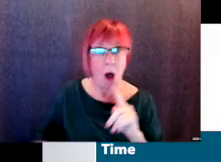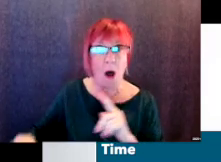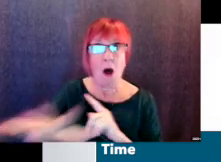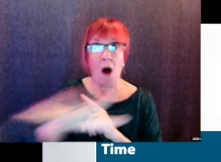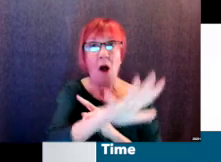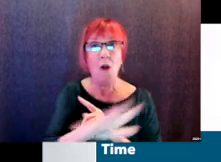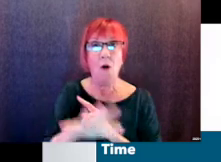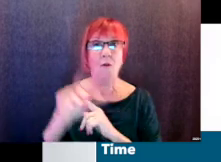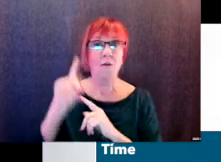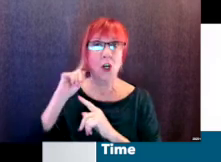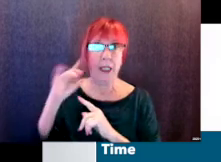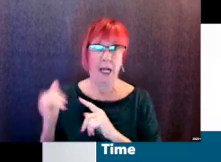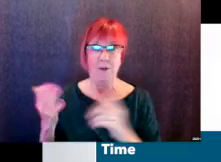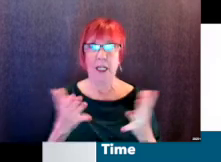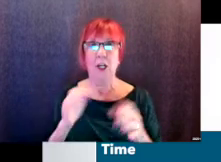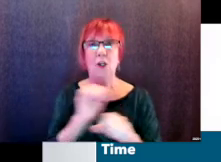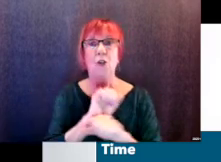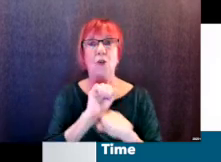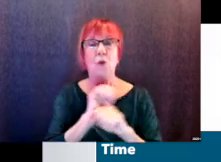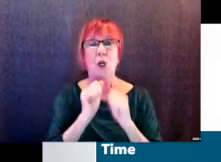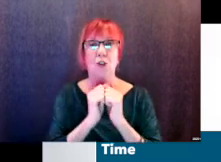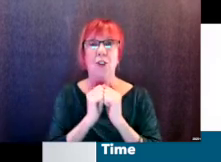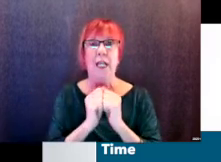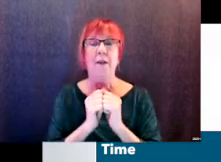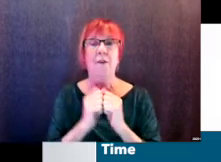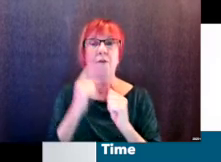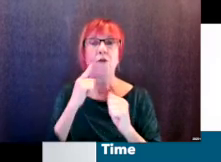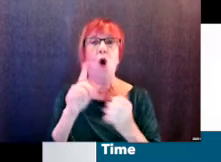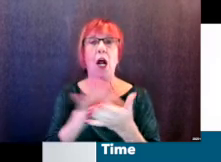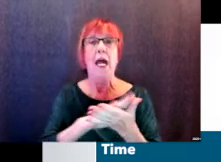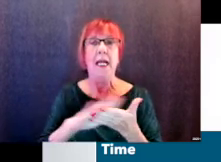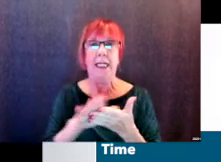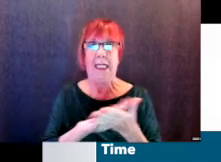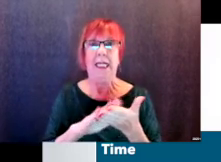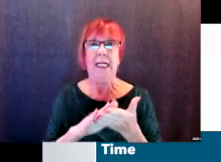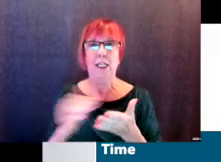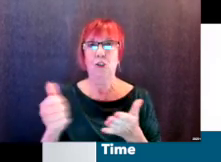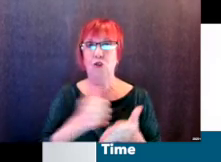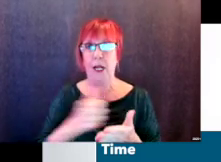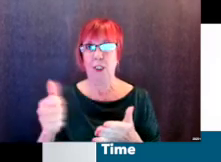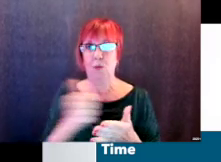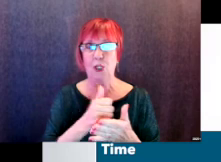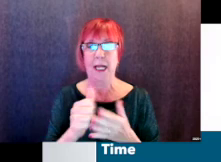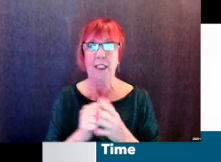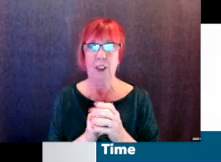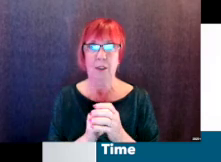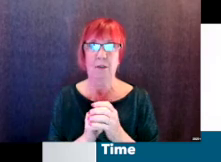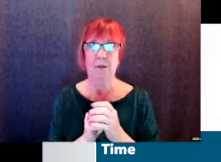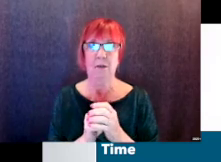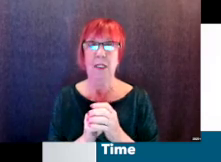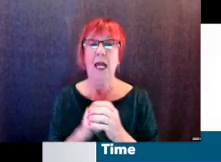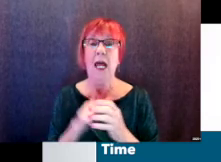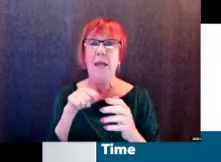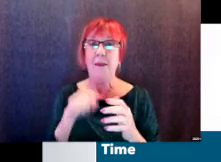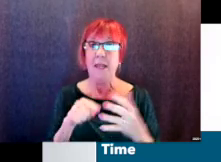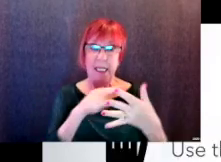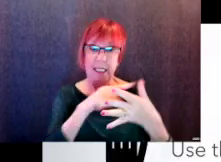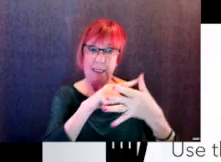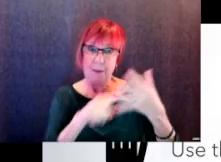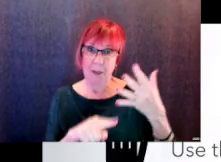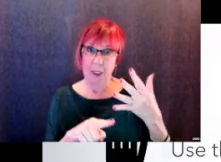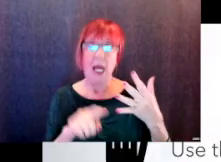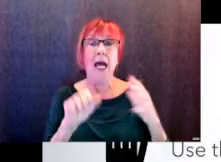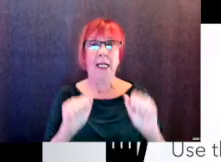after each subtopic. I will now hand it over to my colleague Robert to address any questions or comments you may have so